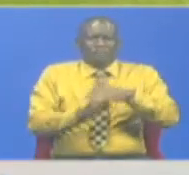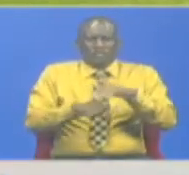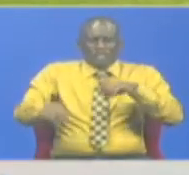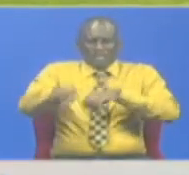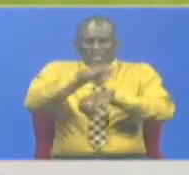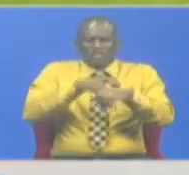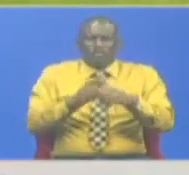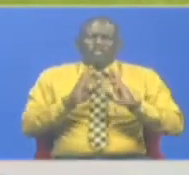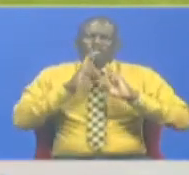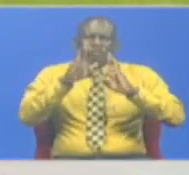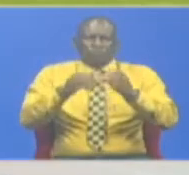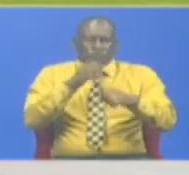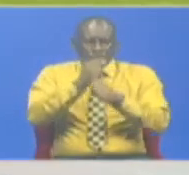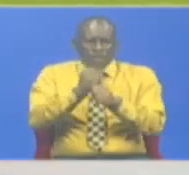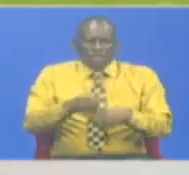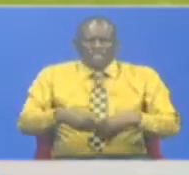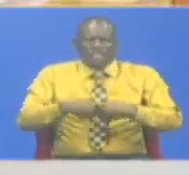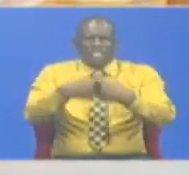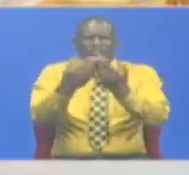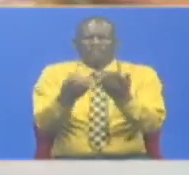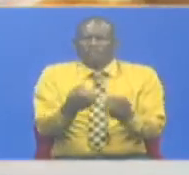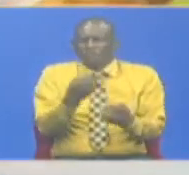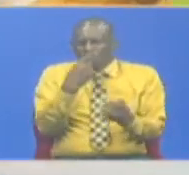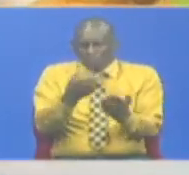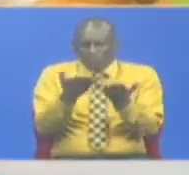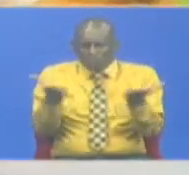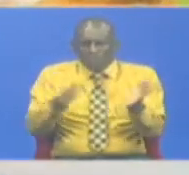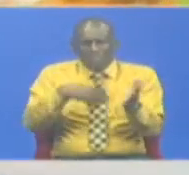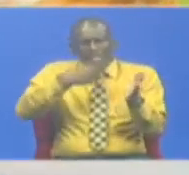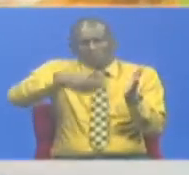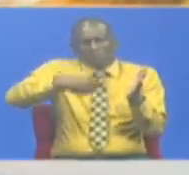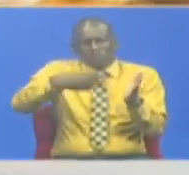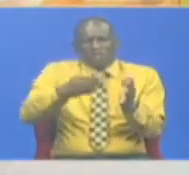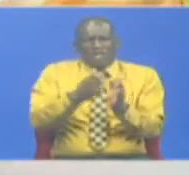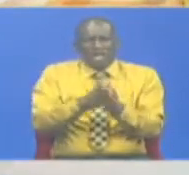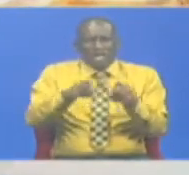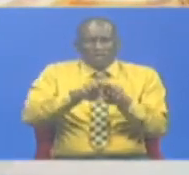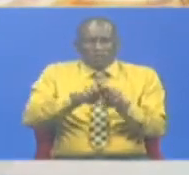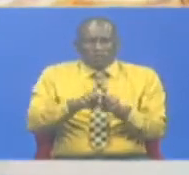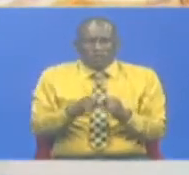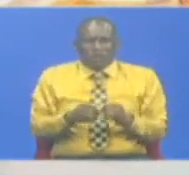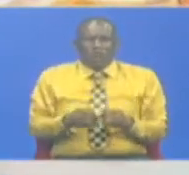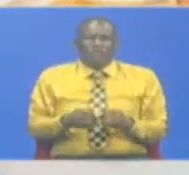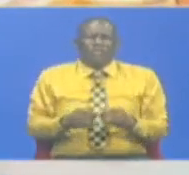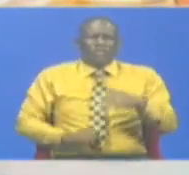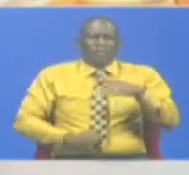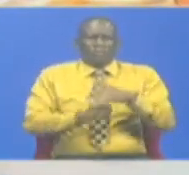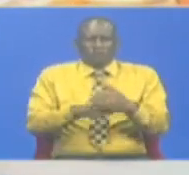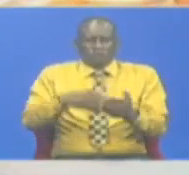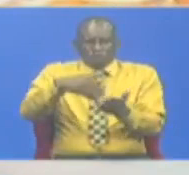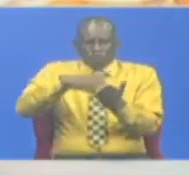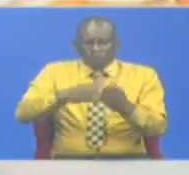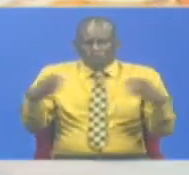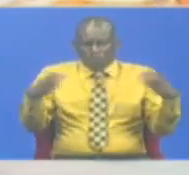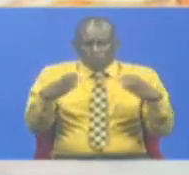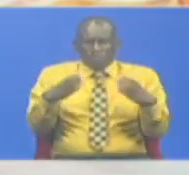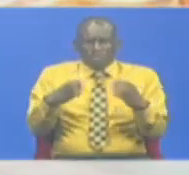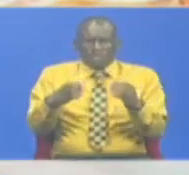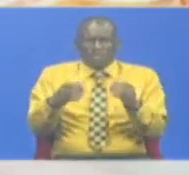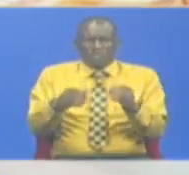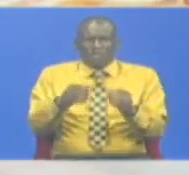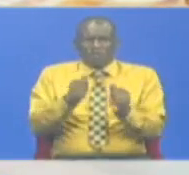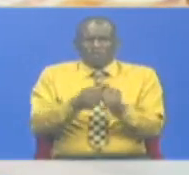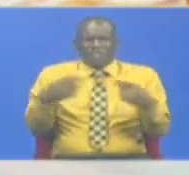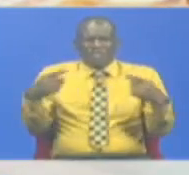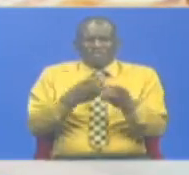the supply of medical facilities and equipment, as well as support for vulnerable communities with their immediate needs, including food